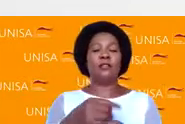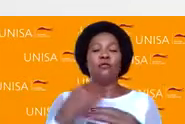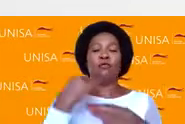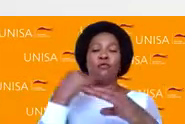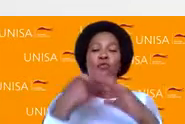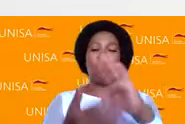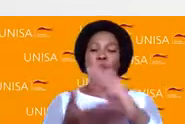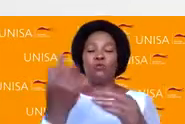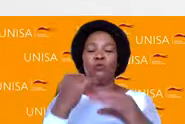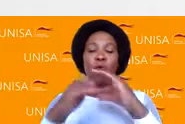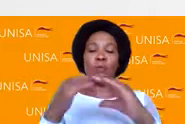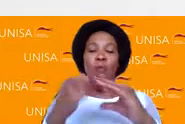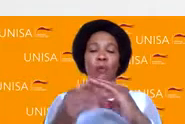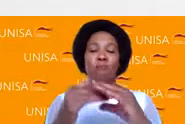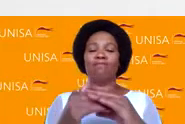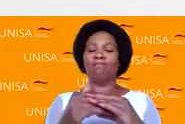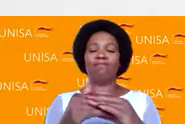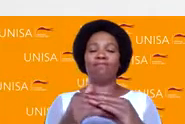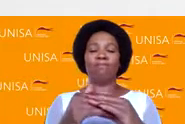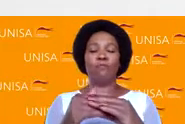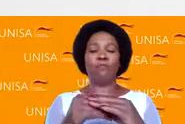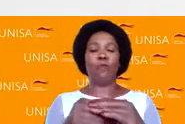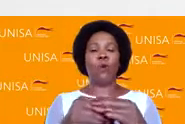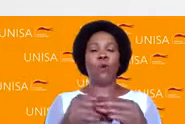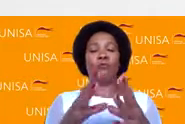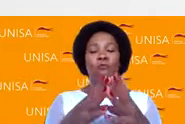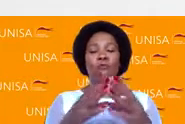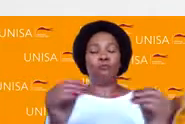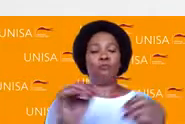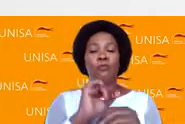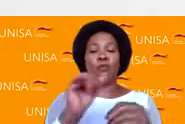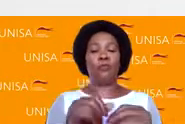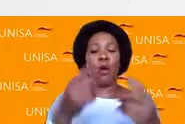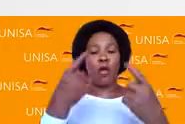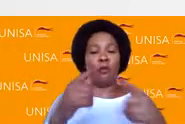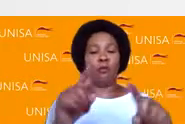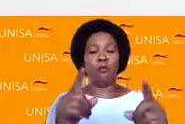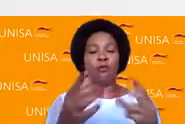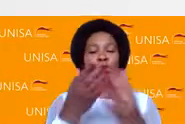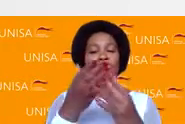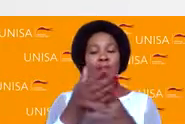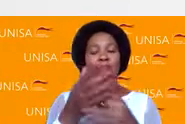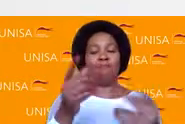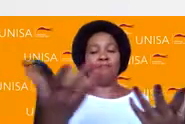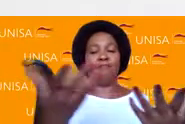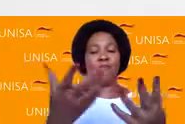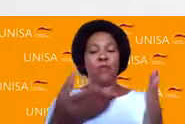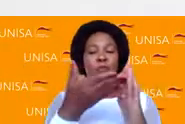have to come to the announcements area to view what is the latest announcements.